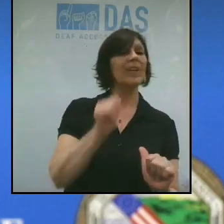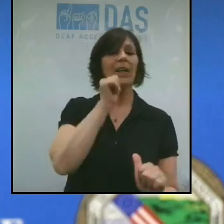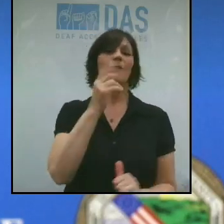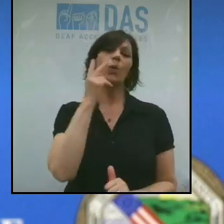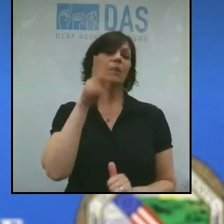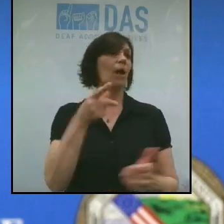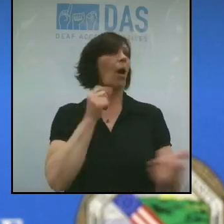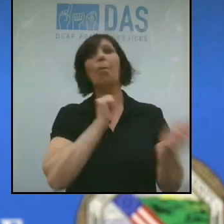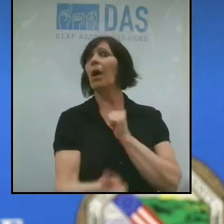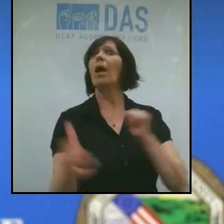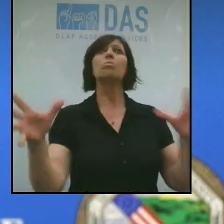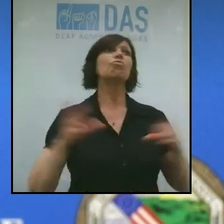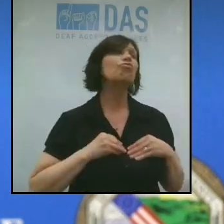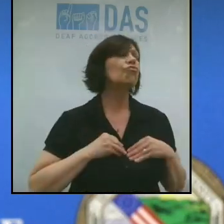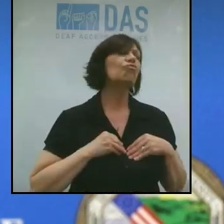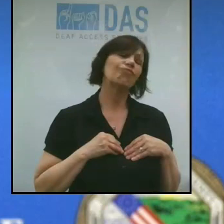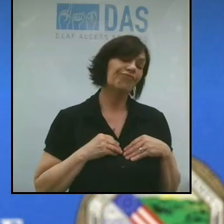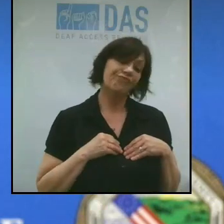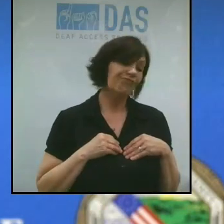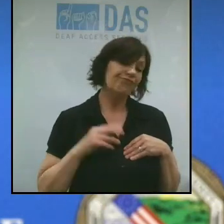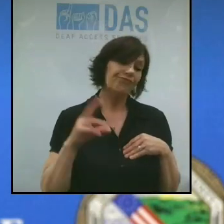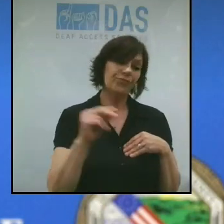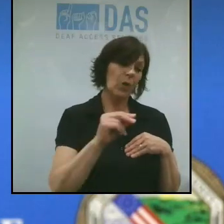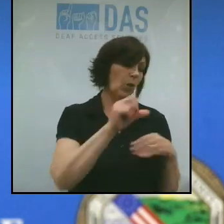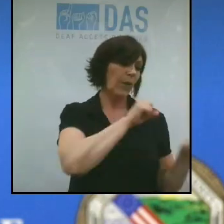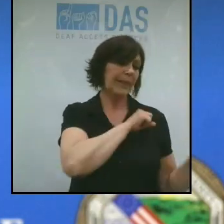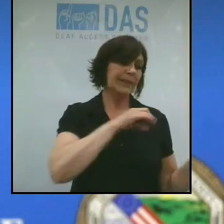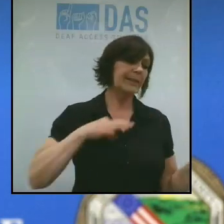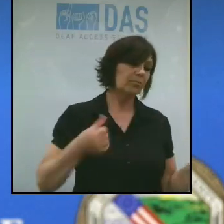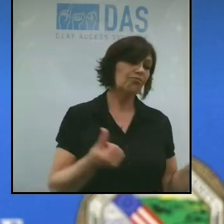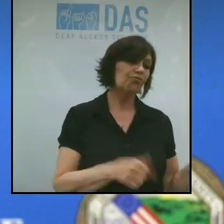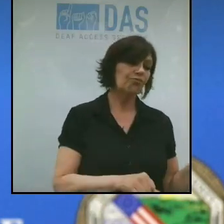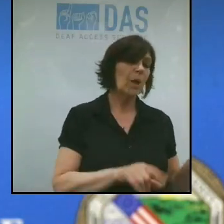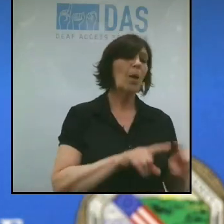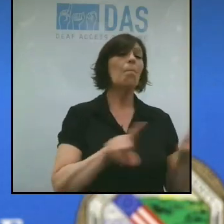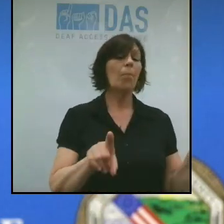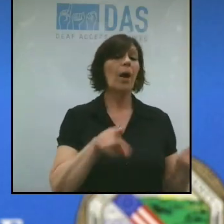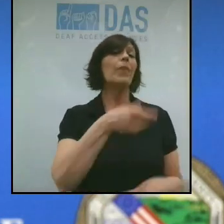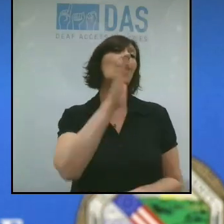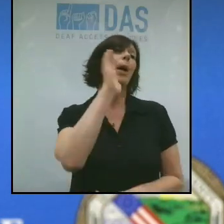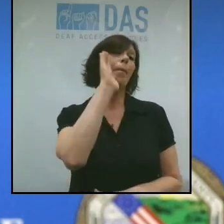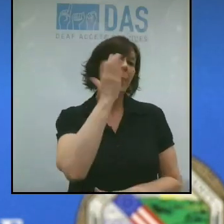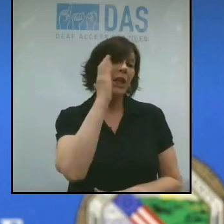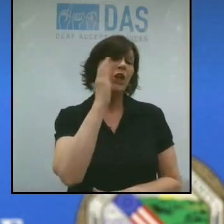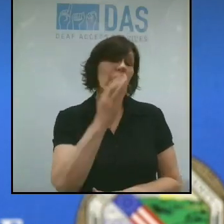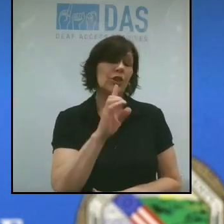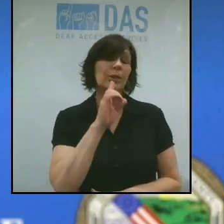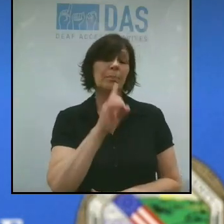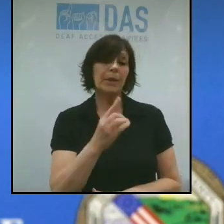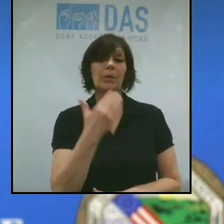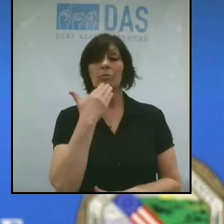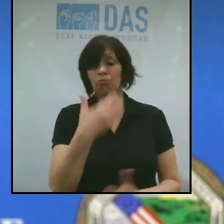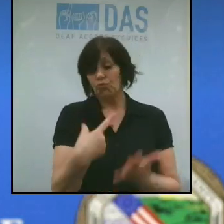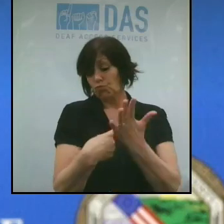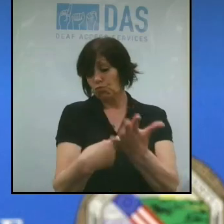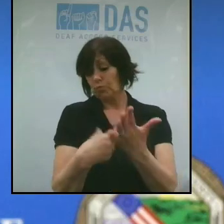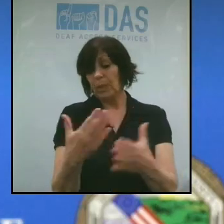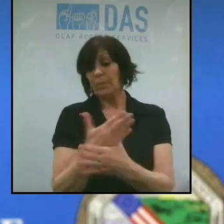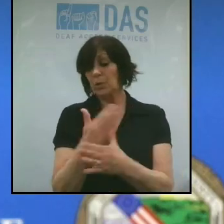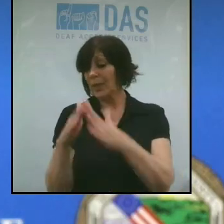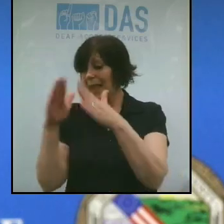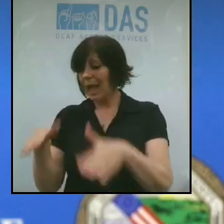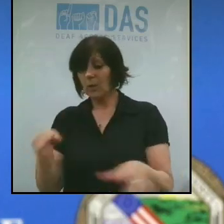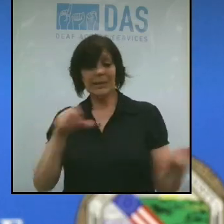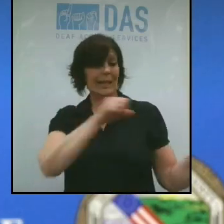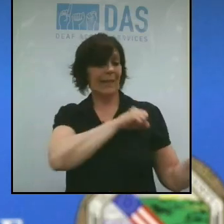that getting passed in the current format in the Senate, but there does appear to be significant conversations between the House and the Senate,